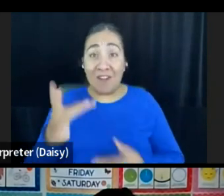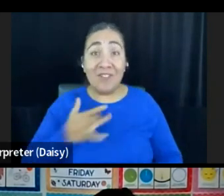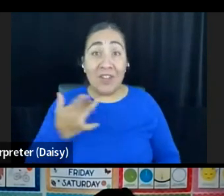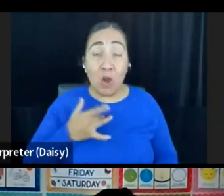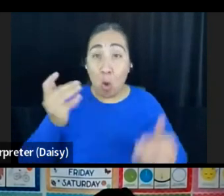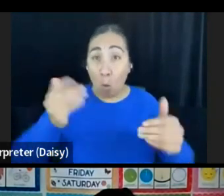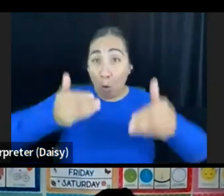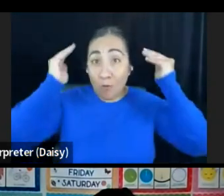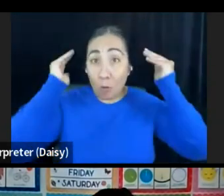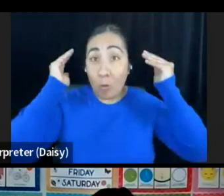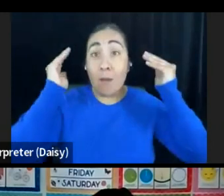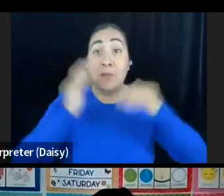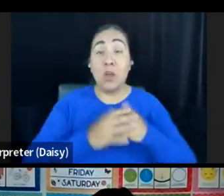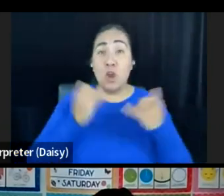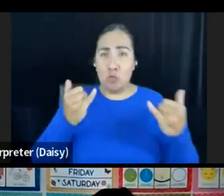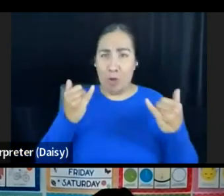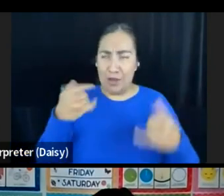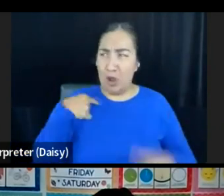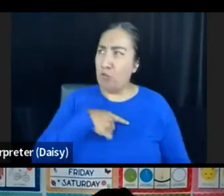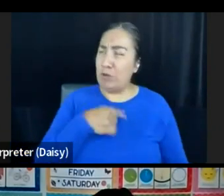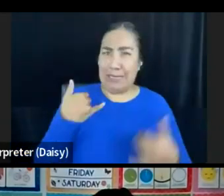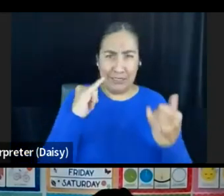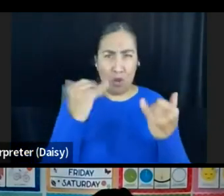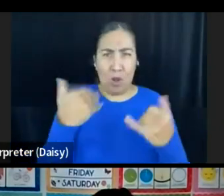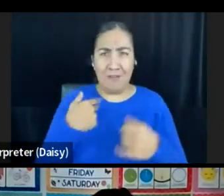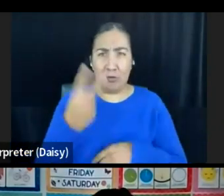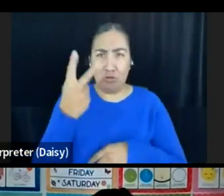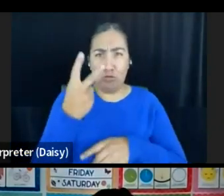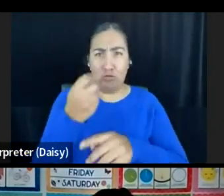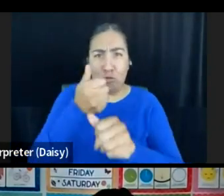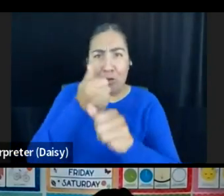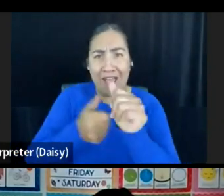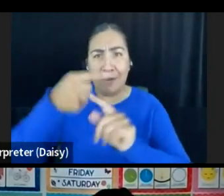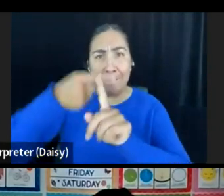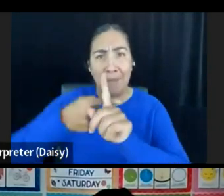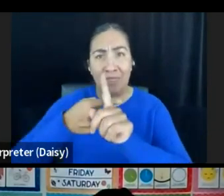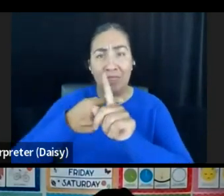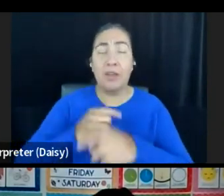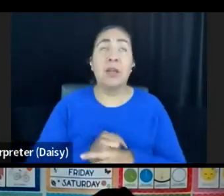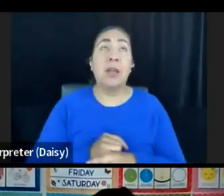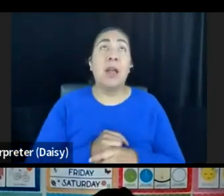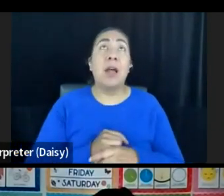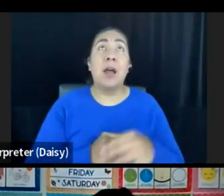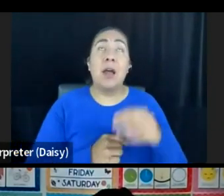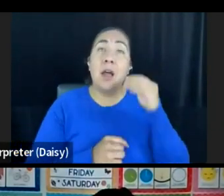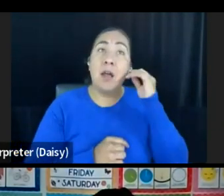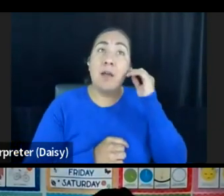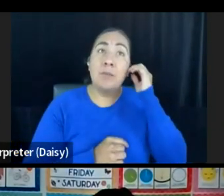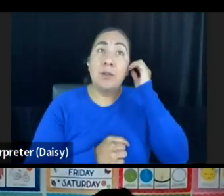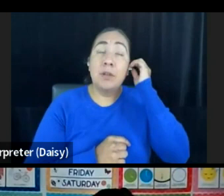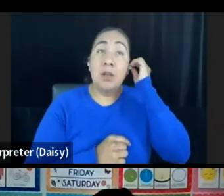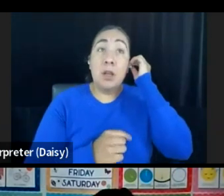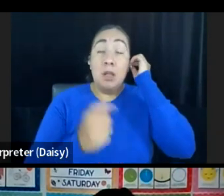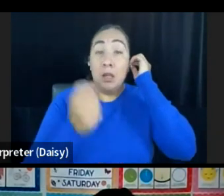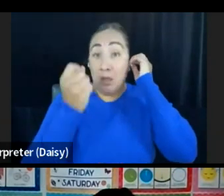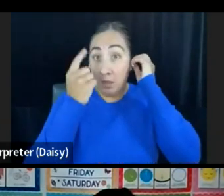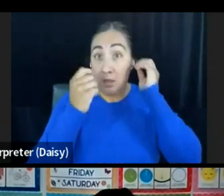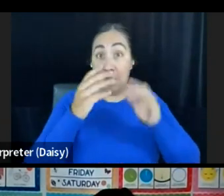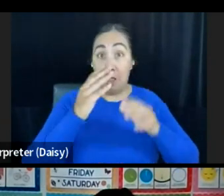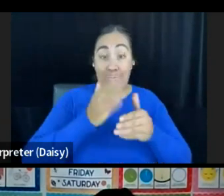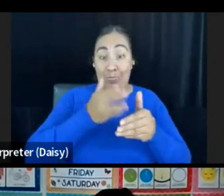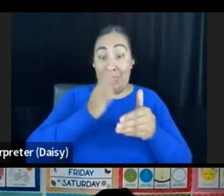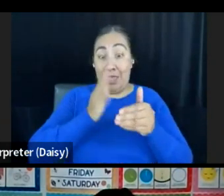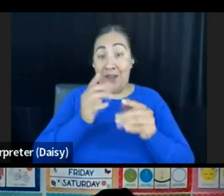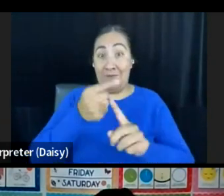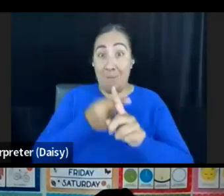we have still 2 a month, and they expire at the end of the month, but you get 2 every month. And that's